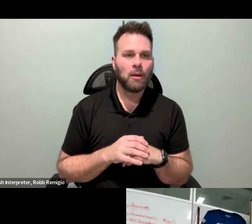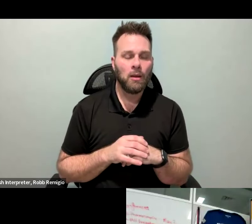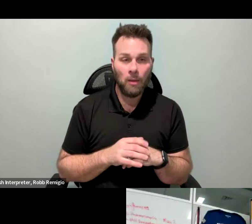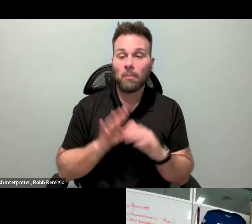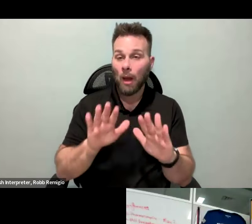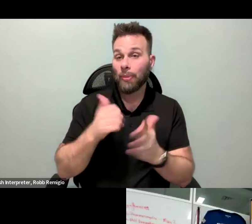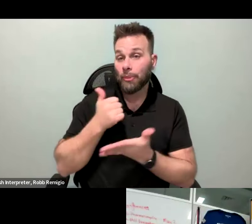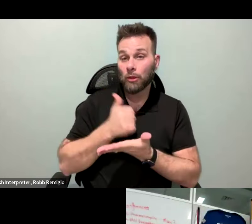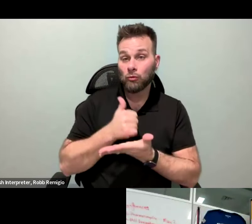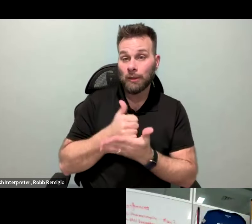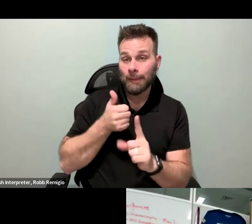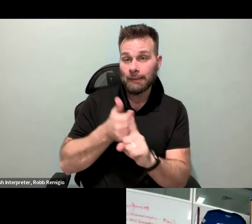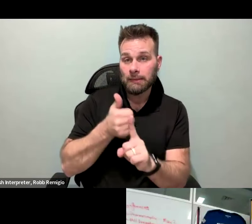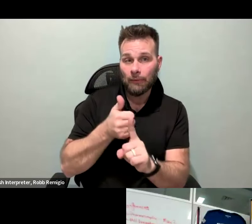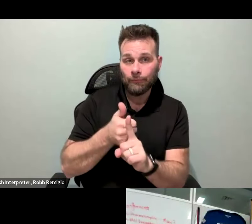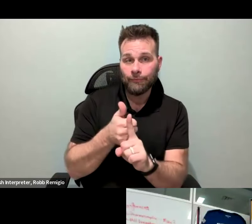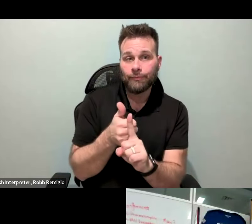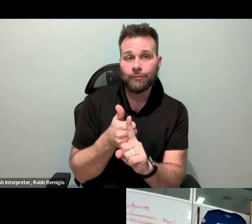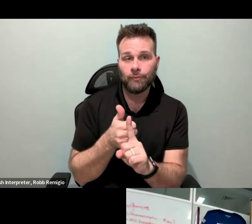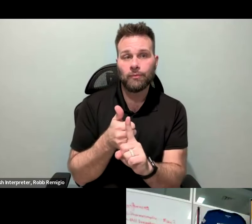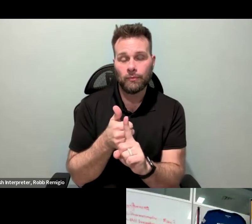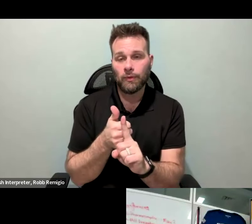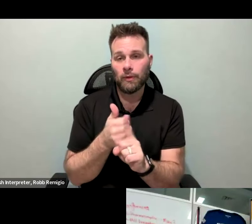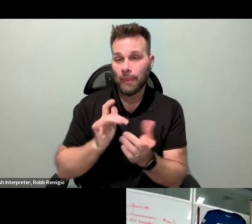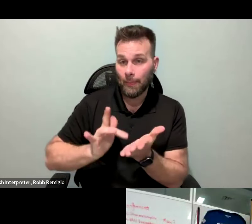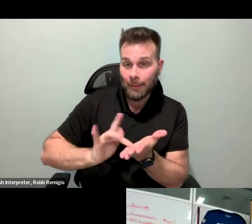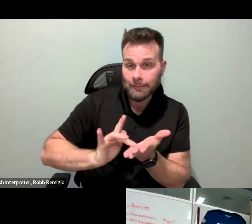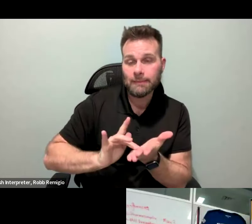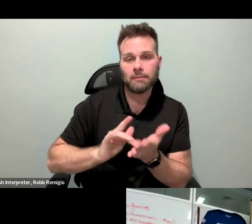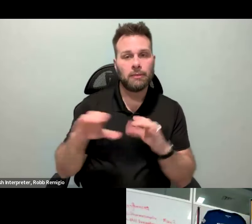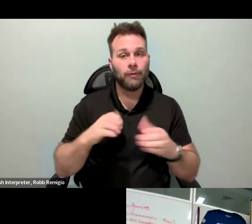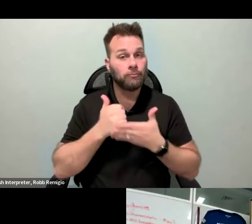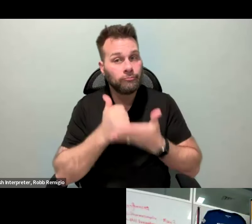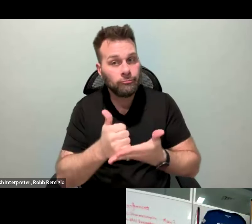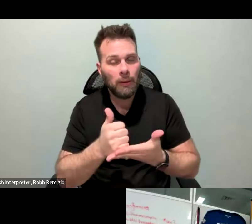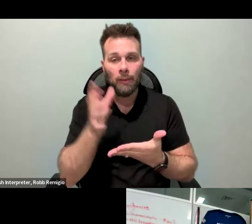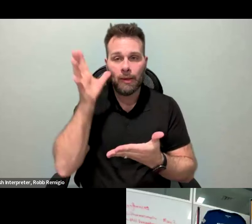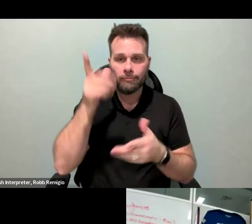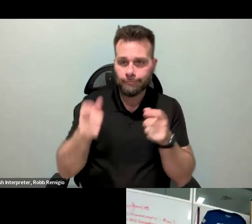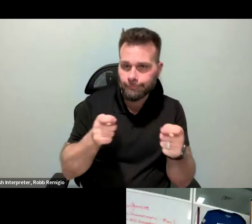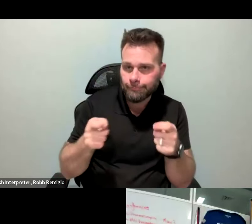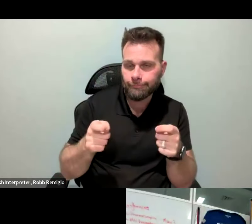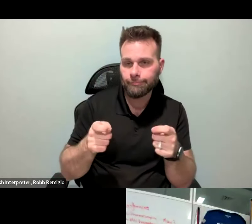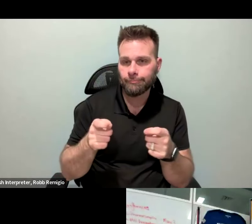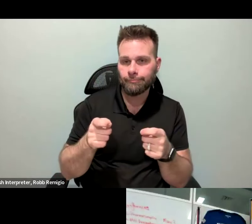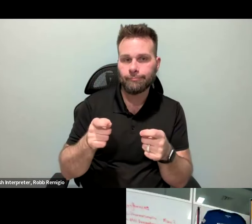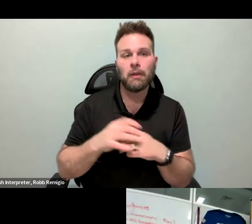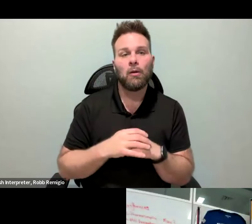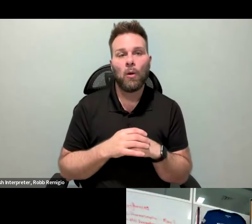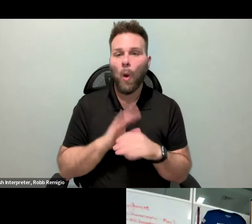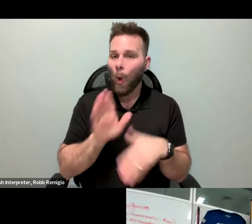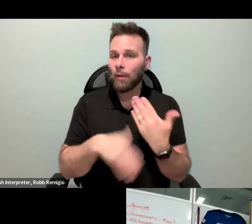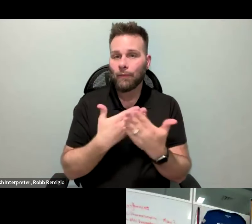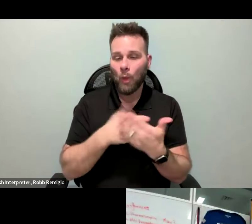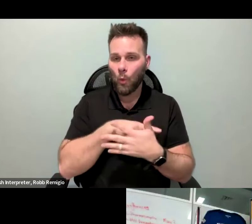treatment, all the treatment, medication, behavioral intervention, parent management are all tools in a